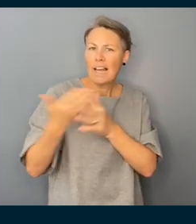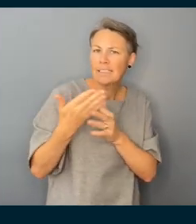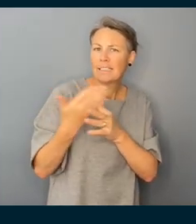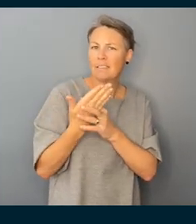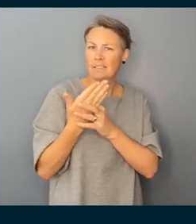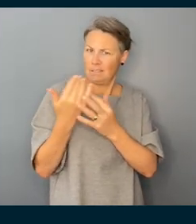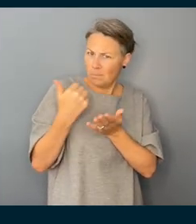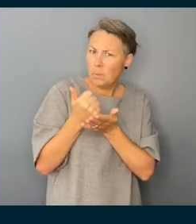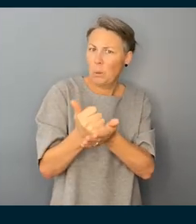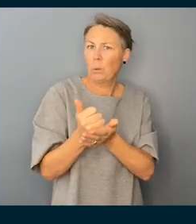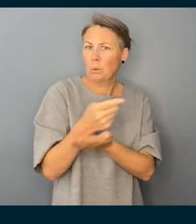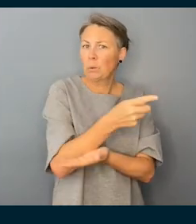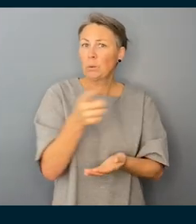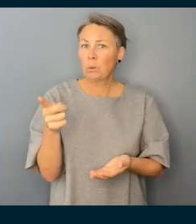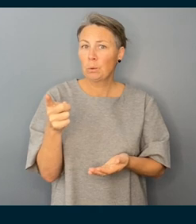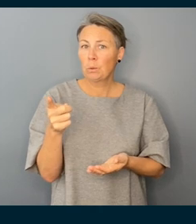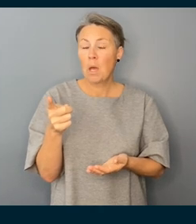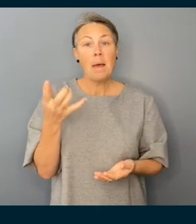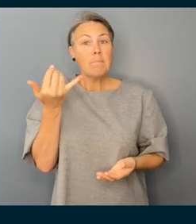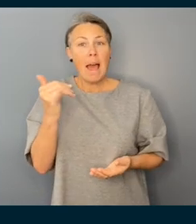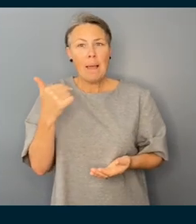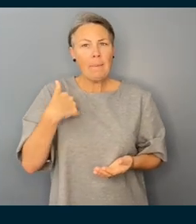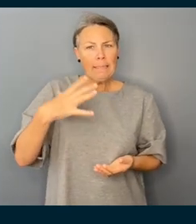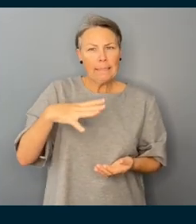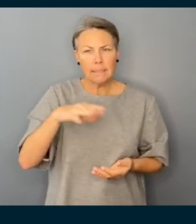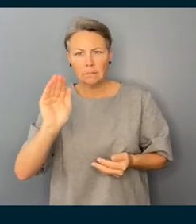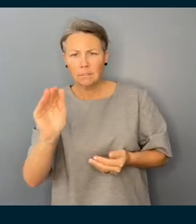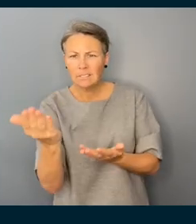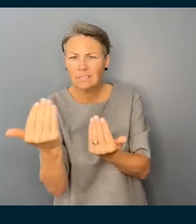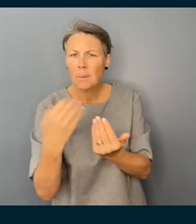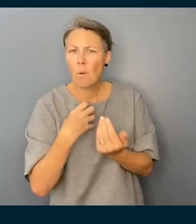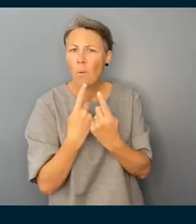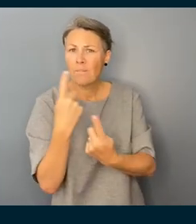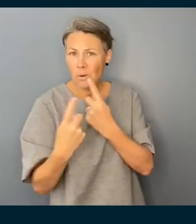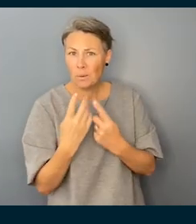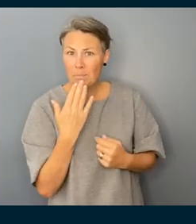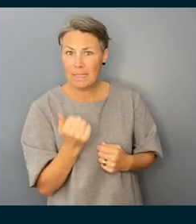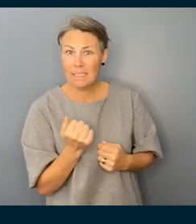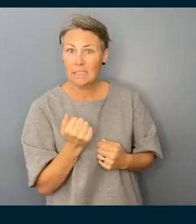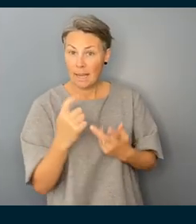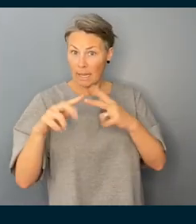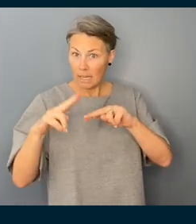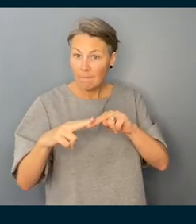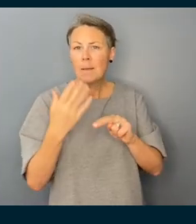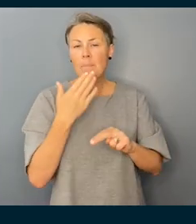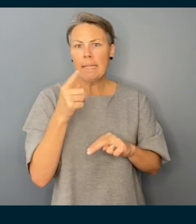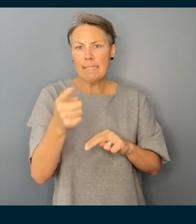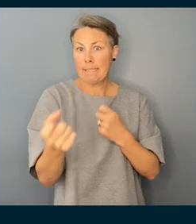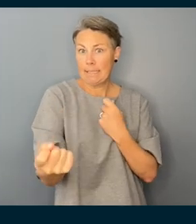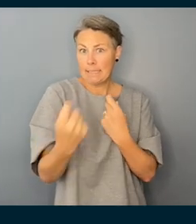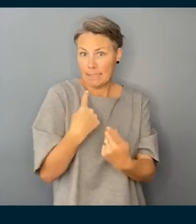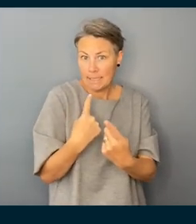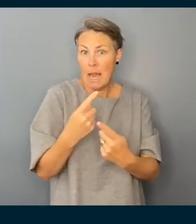At any time, we may ask you for more information. If we do, it is important you send it to us by the due date.